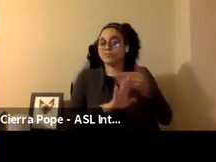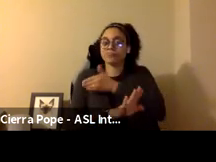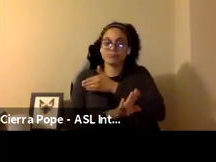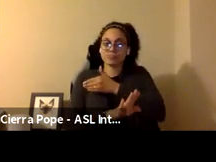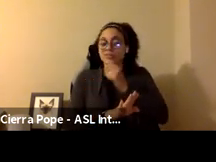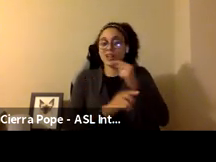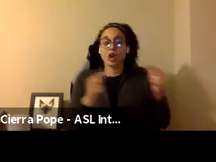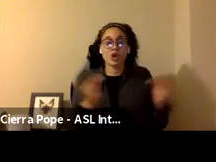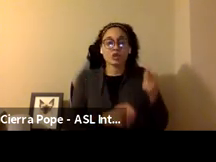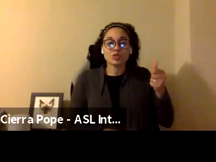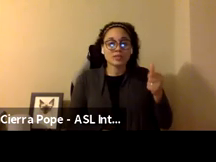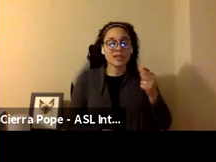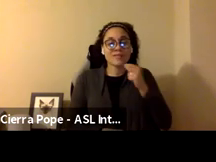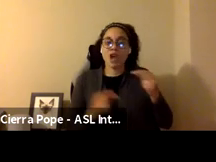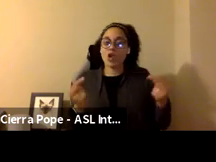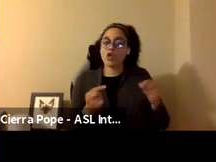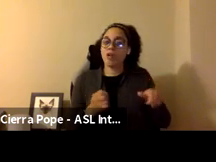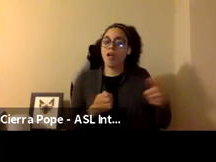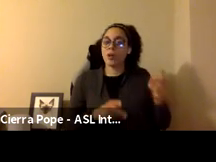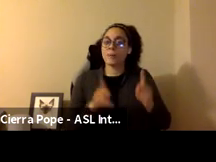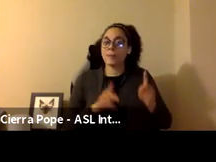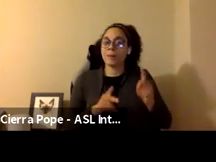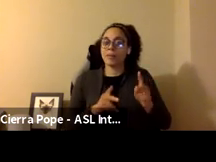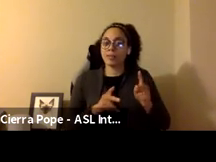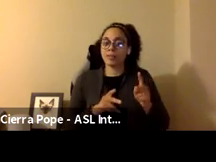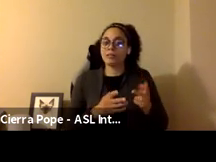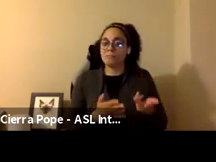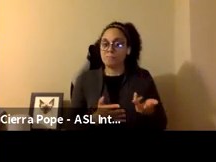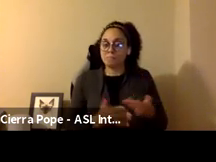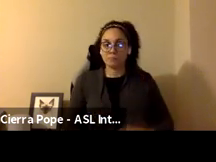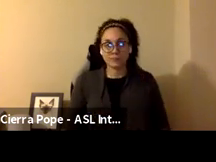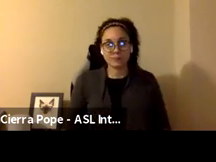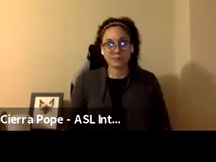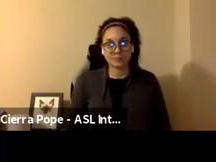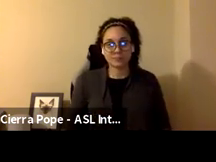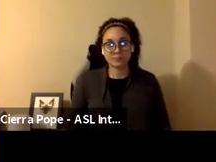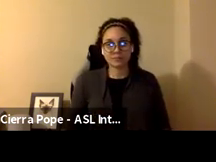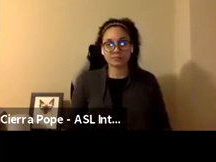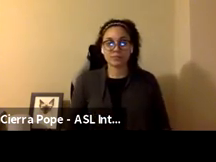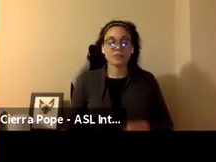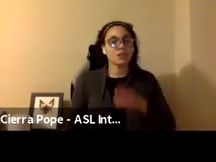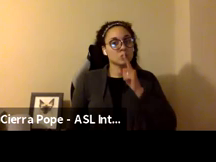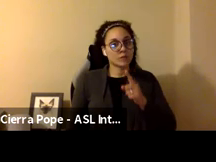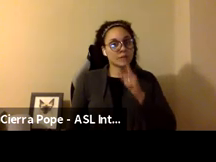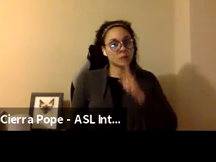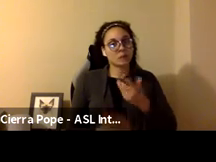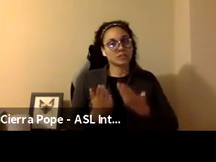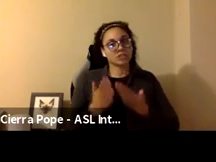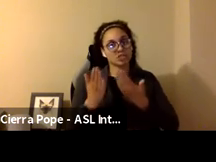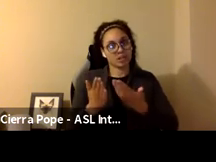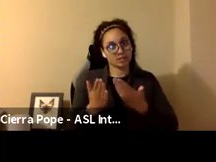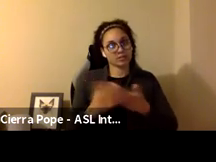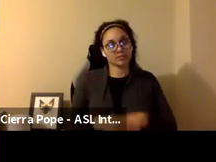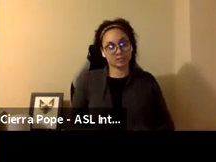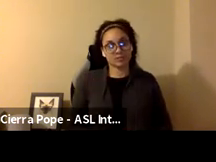anyone else. And they're within the rules of our house. I strongly suggest that. So let's just